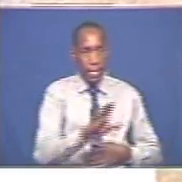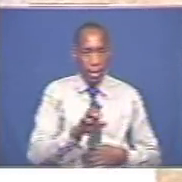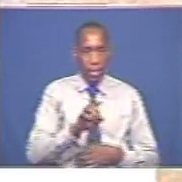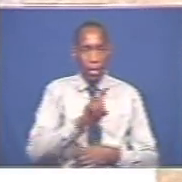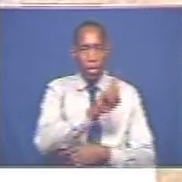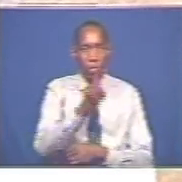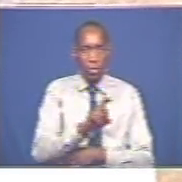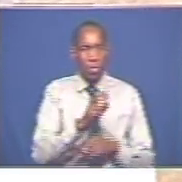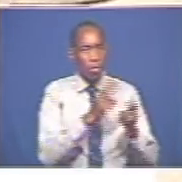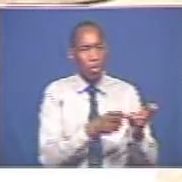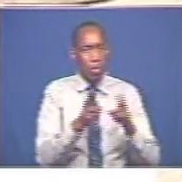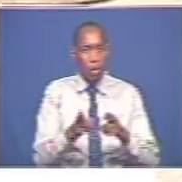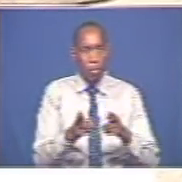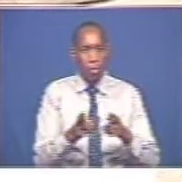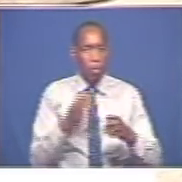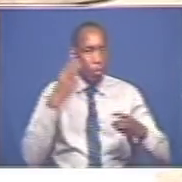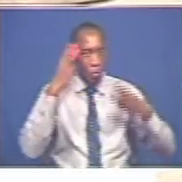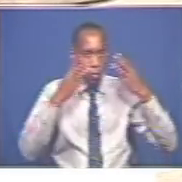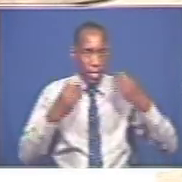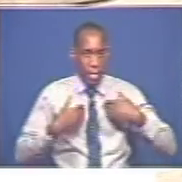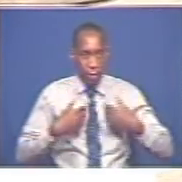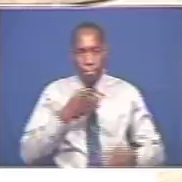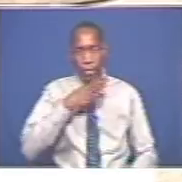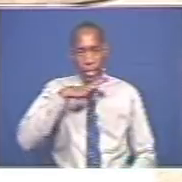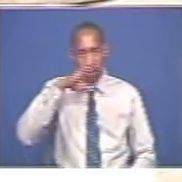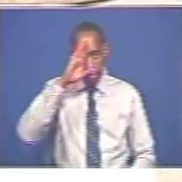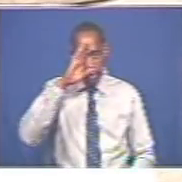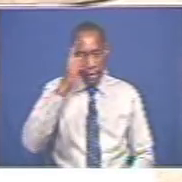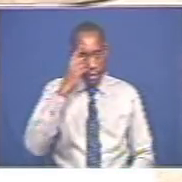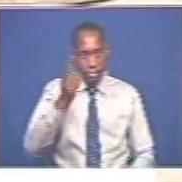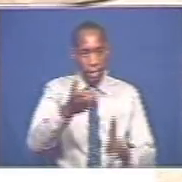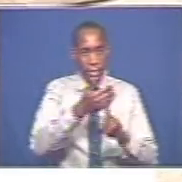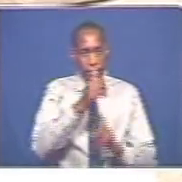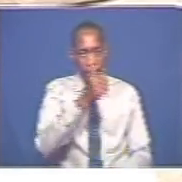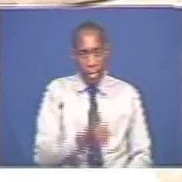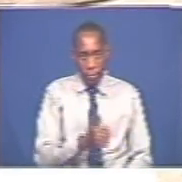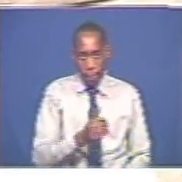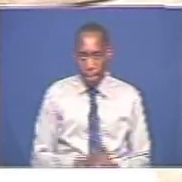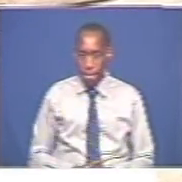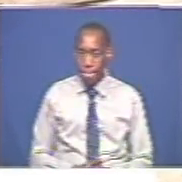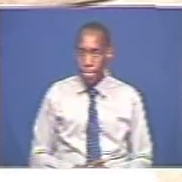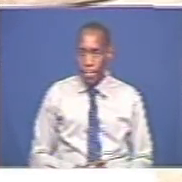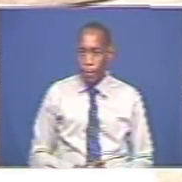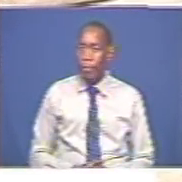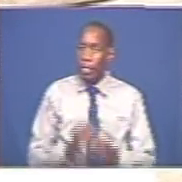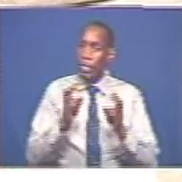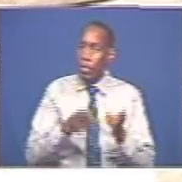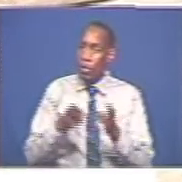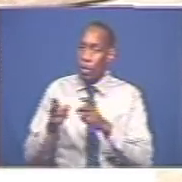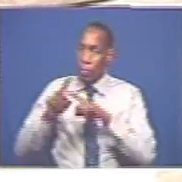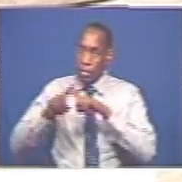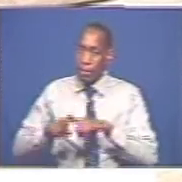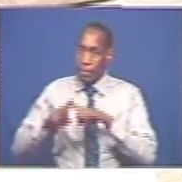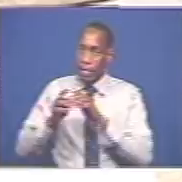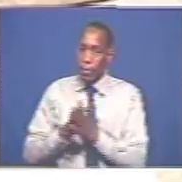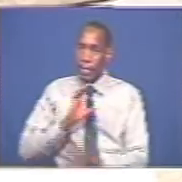normal to get worried and frustrated about unfulfilled dreams? I would say it's normal depending on your